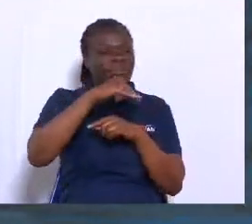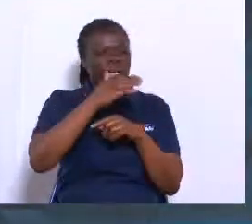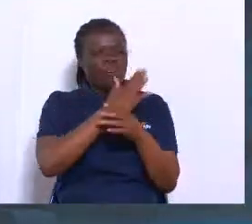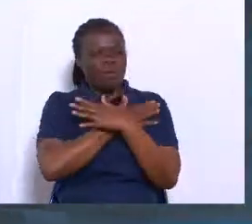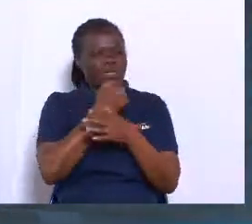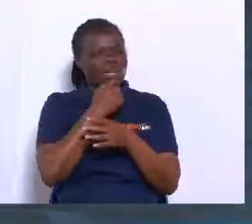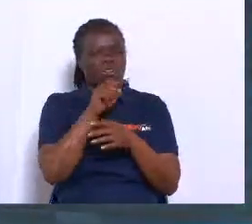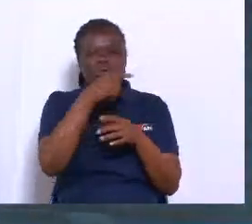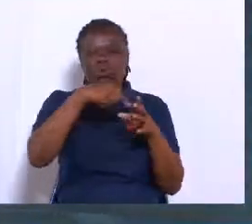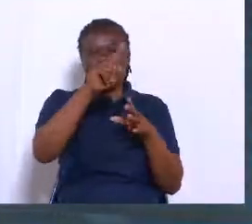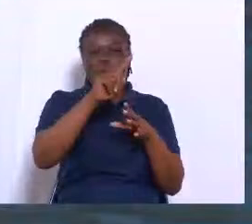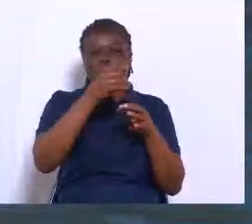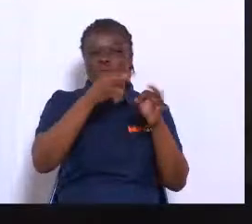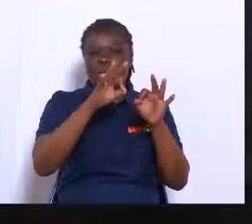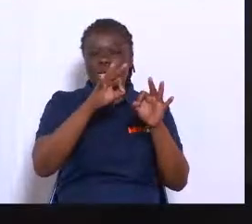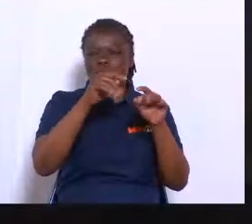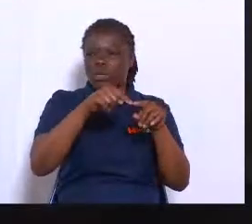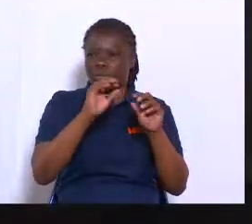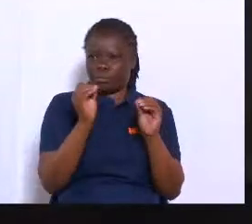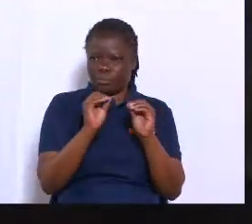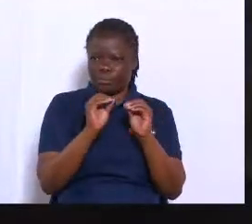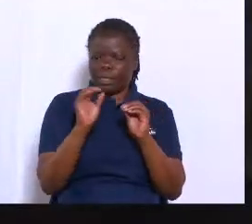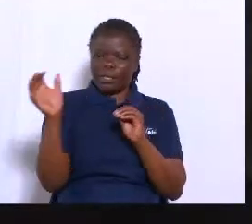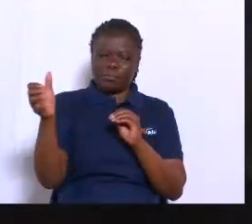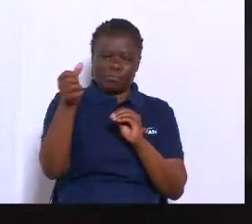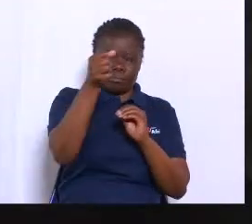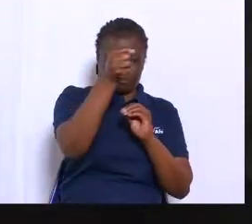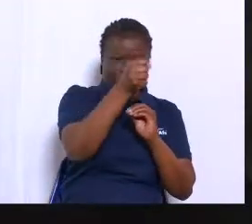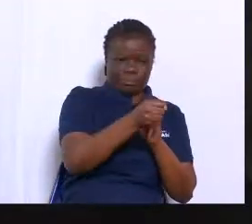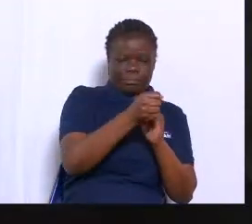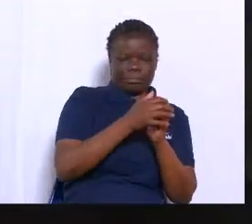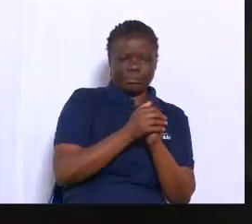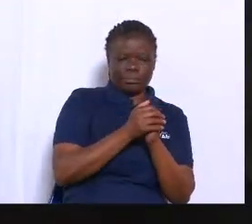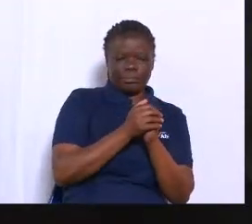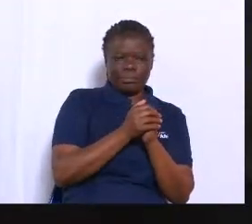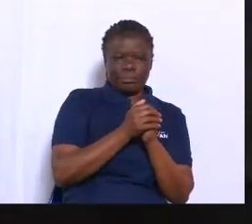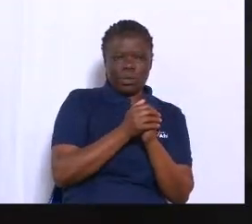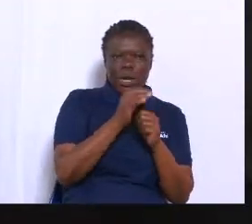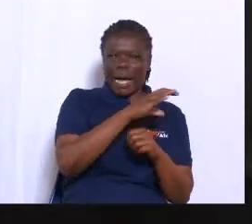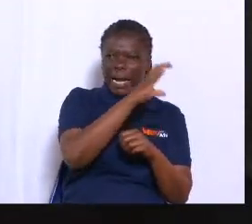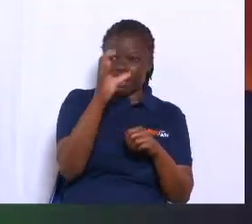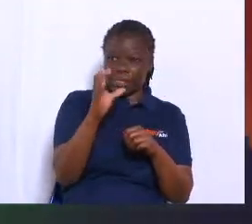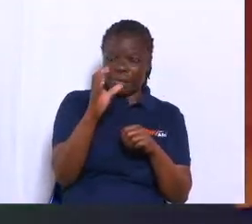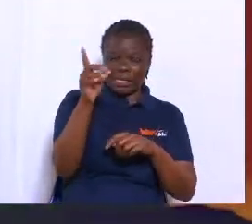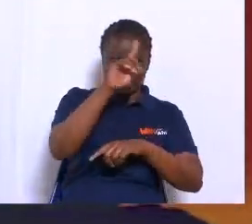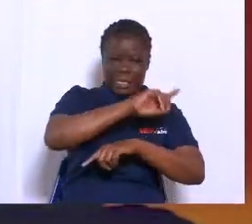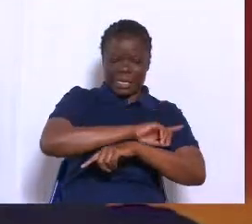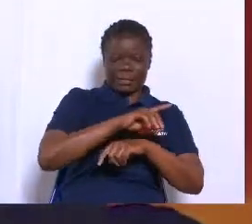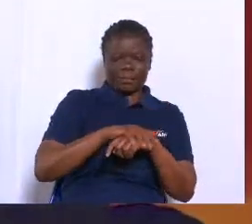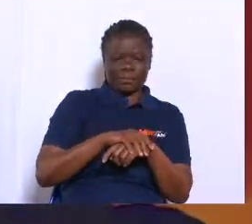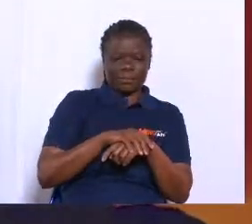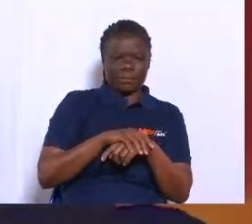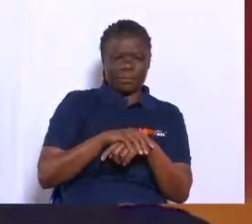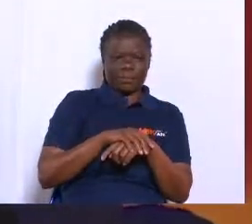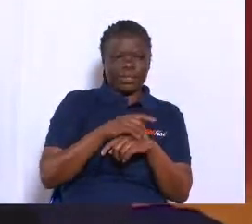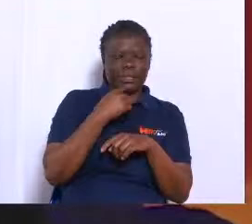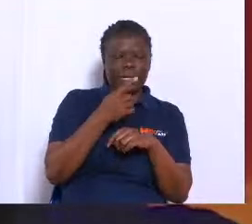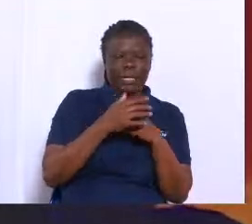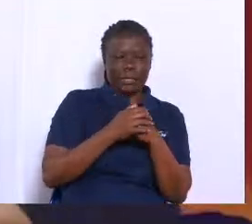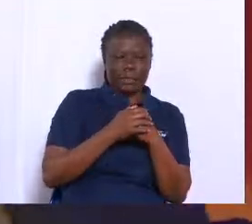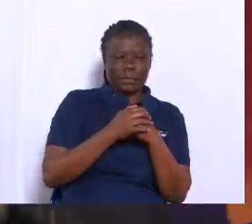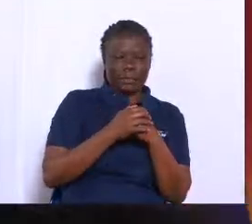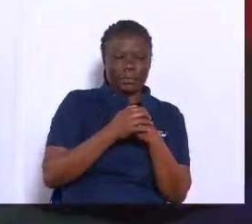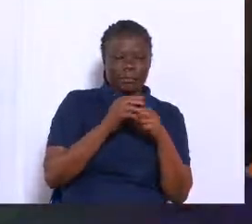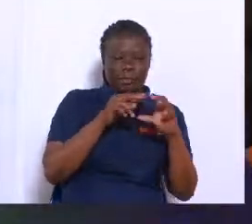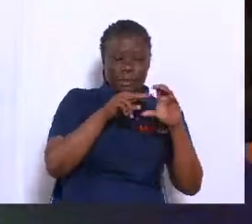let you go. You're going to go free today. They brought him to the barber's chair on Christmas Day. And he said, Pastor Mark, I sat in the barber's